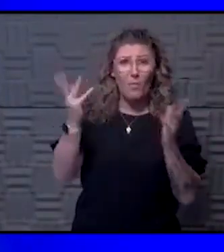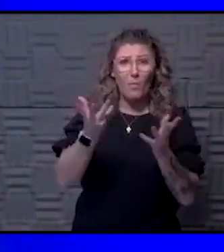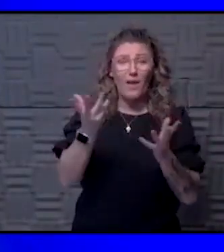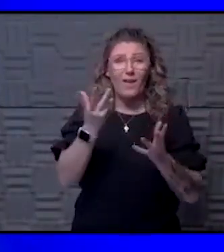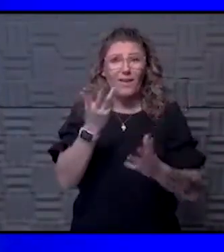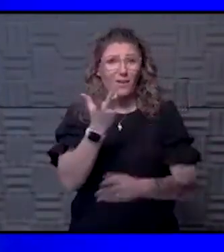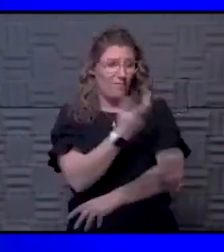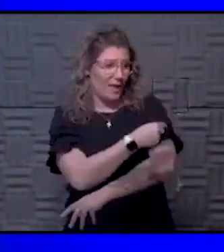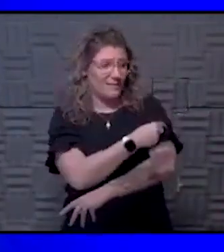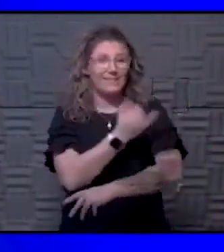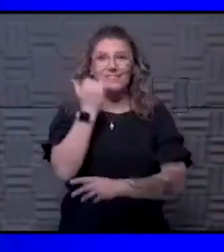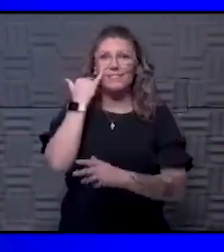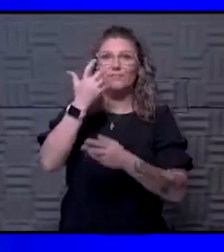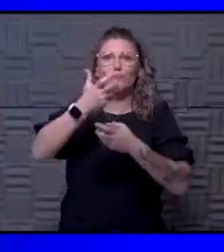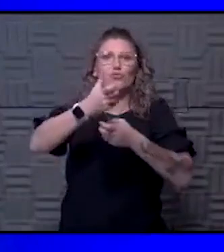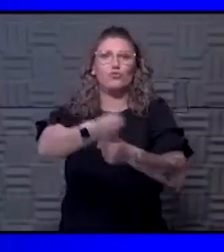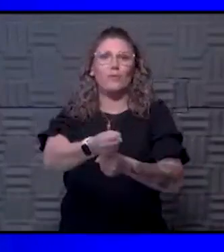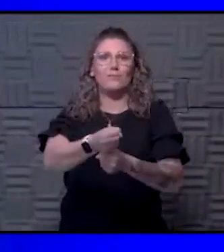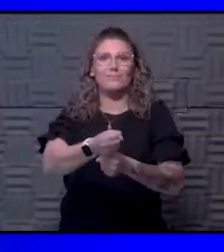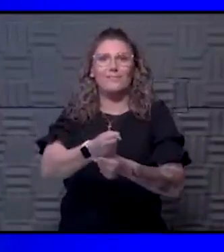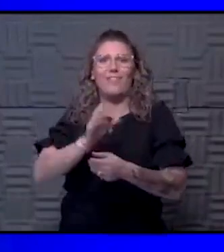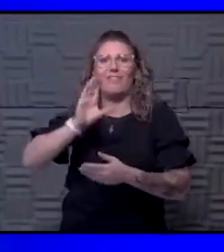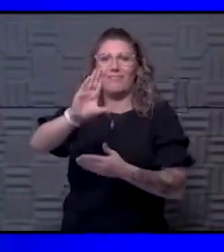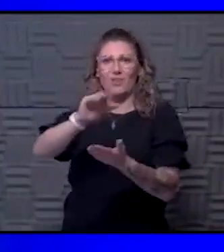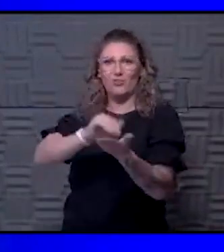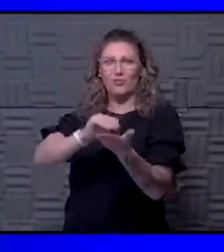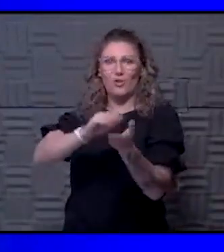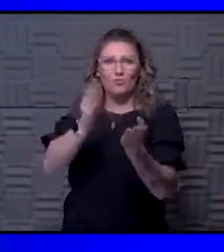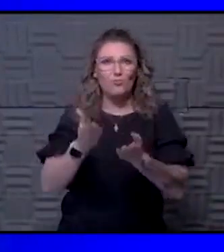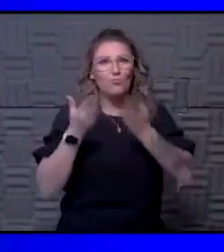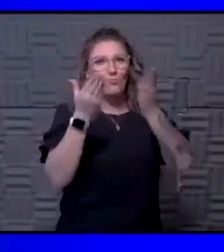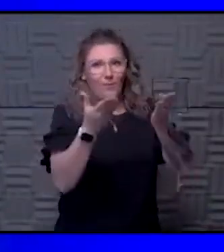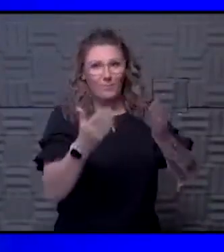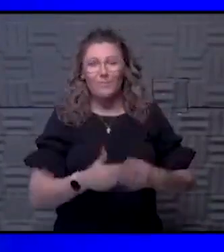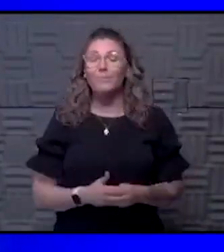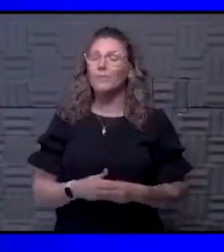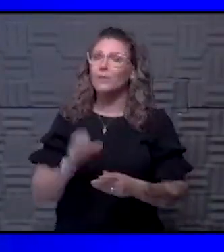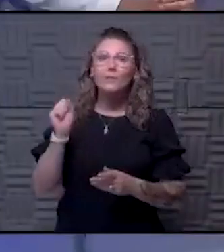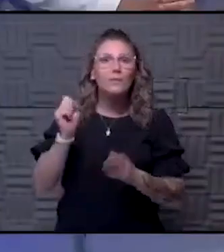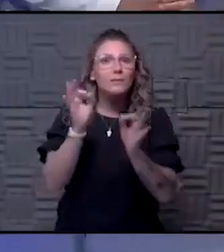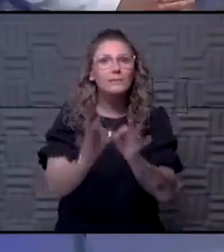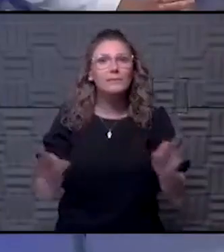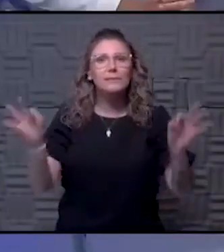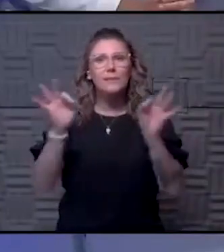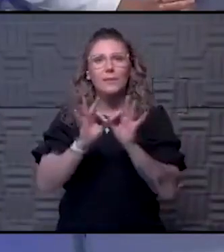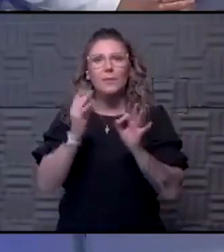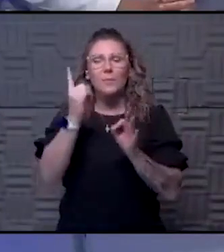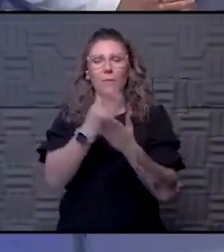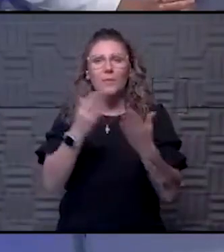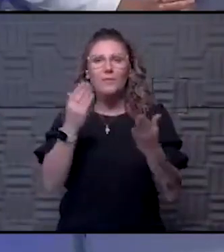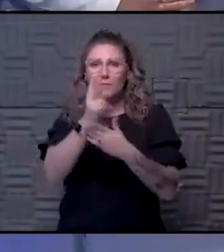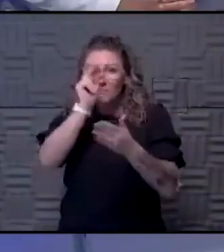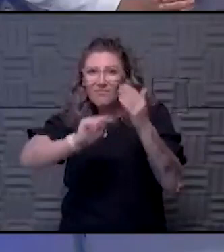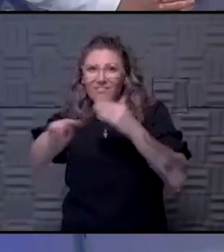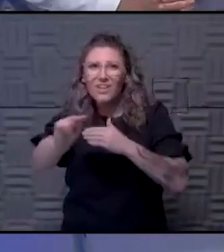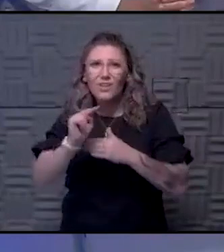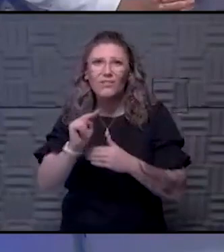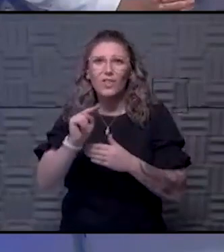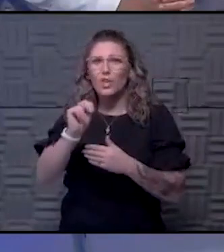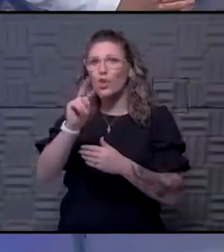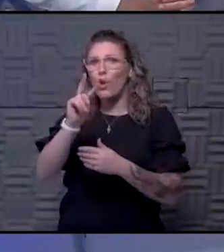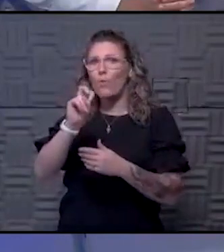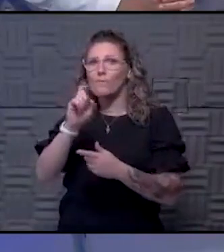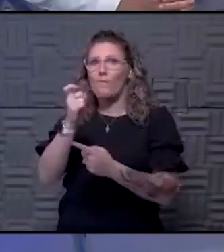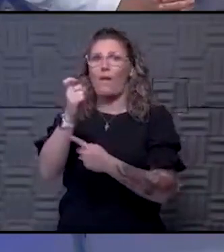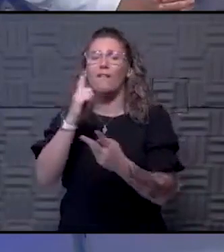if their trusted medical provider recommends it for them. And I think that's key. And I think one of the things I look forward to with the Novavax vaccine, should it be approved, is I